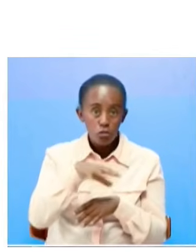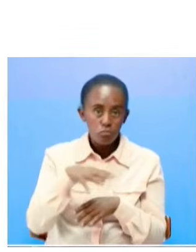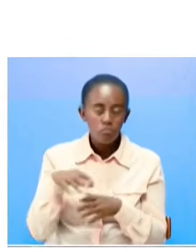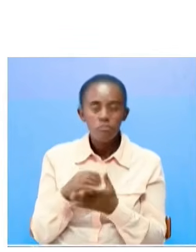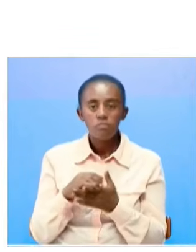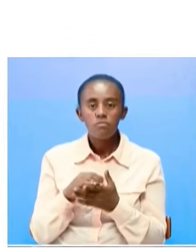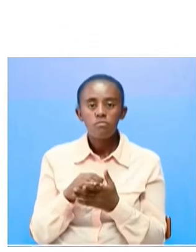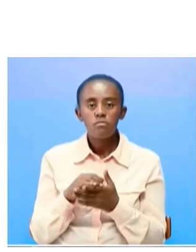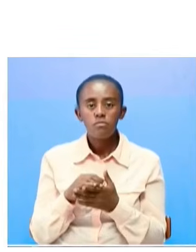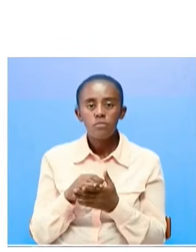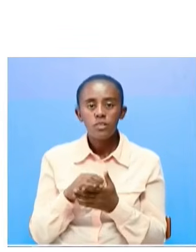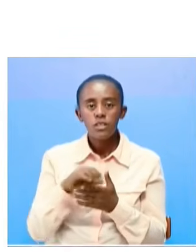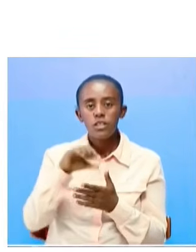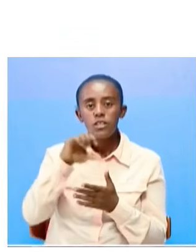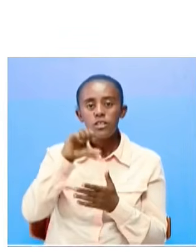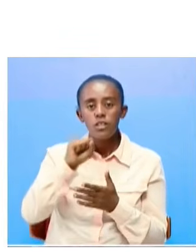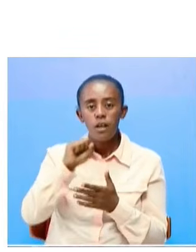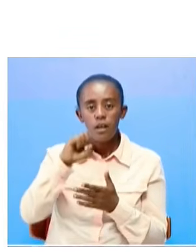Shebel